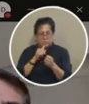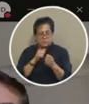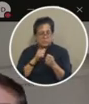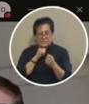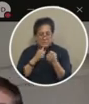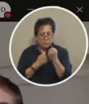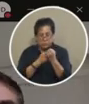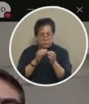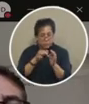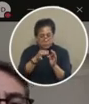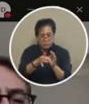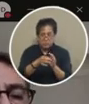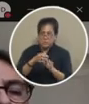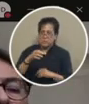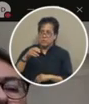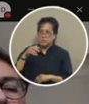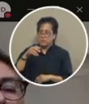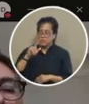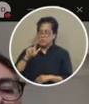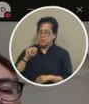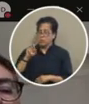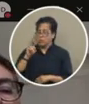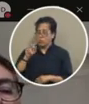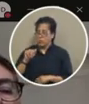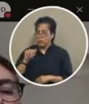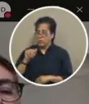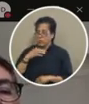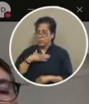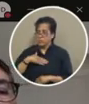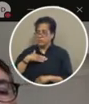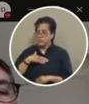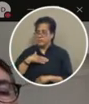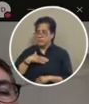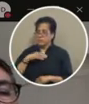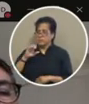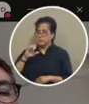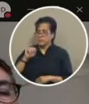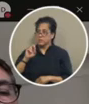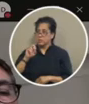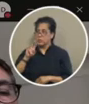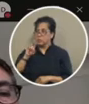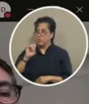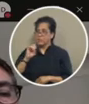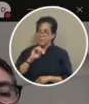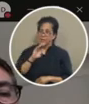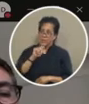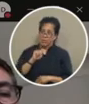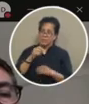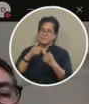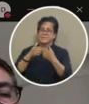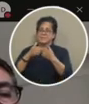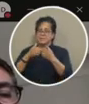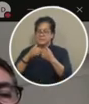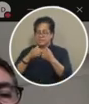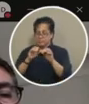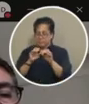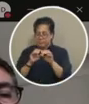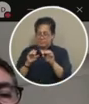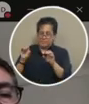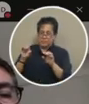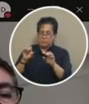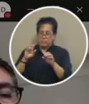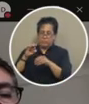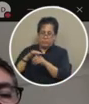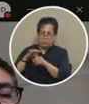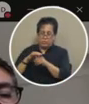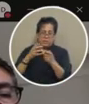postponement. And for Mrs. Prine, can you please carve this out as a separate